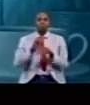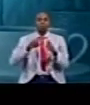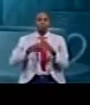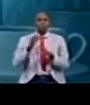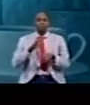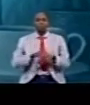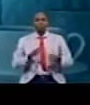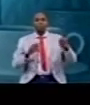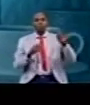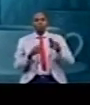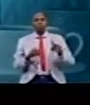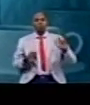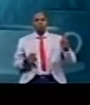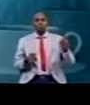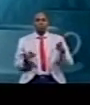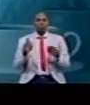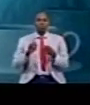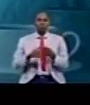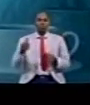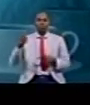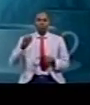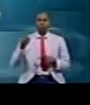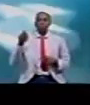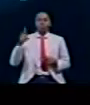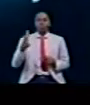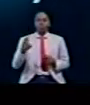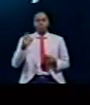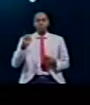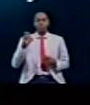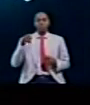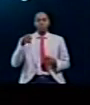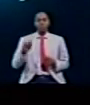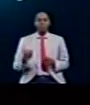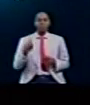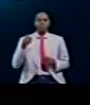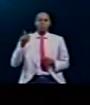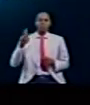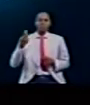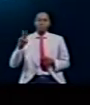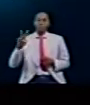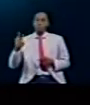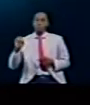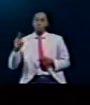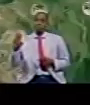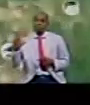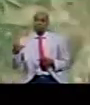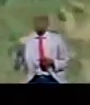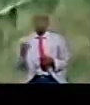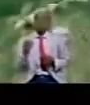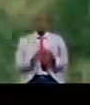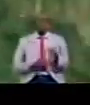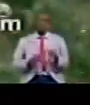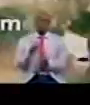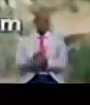our children. The devil will not get your children. The Amen. Devil will not waste.